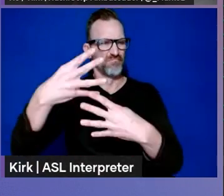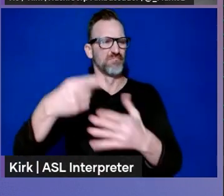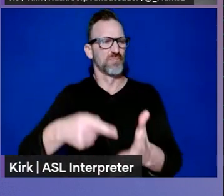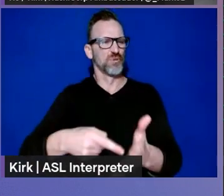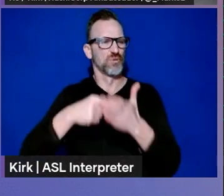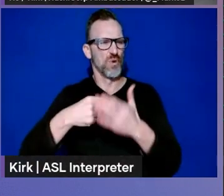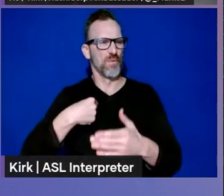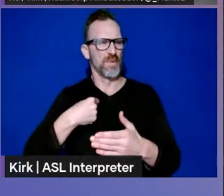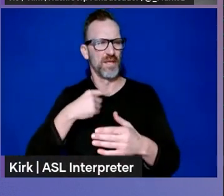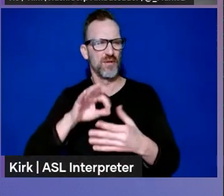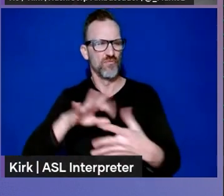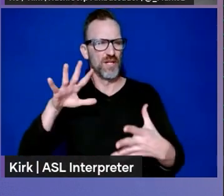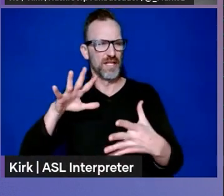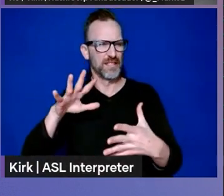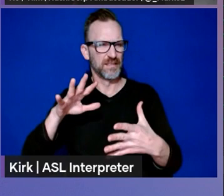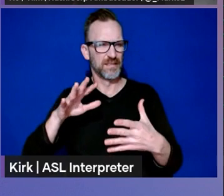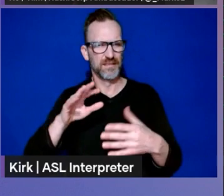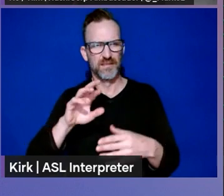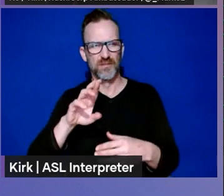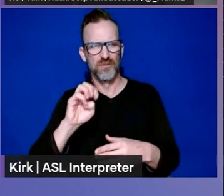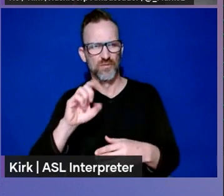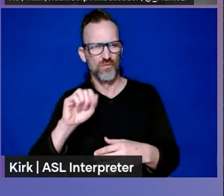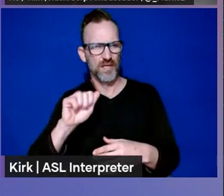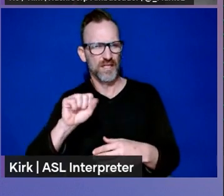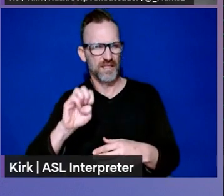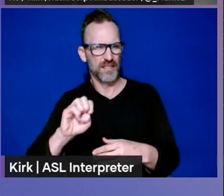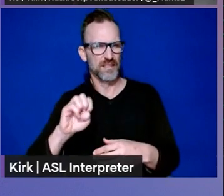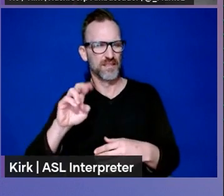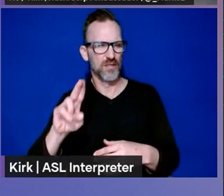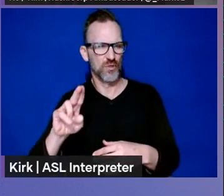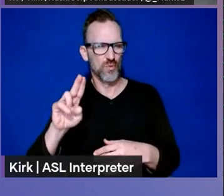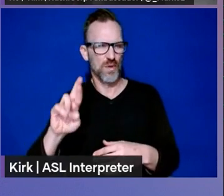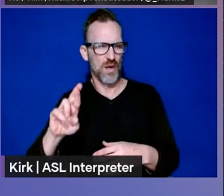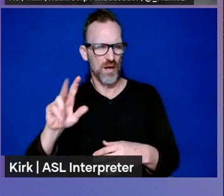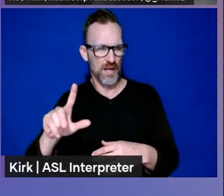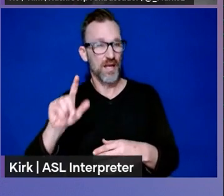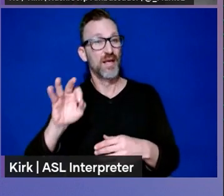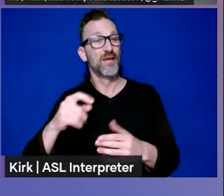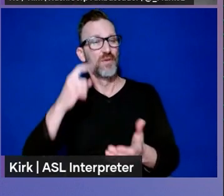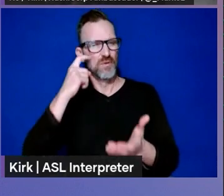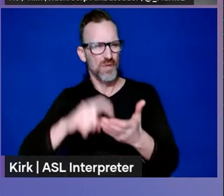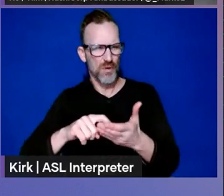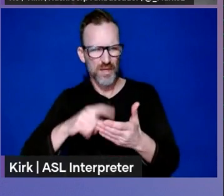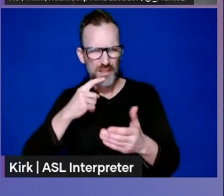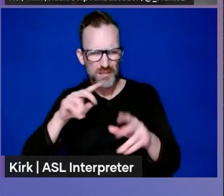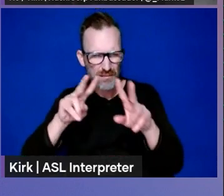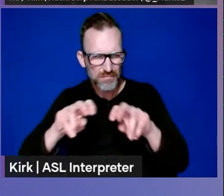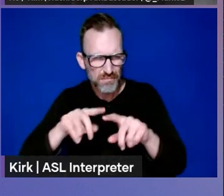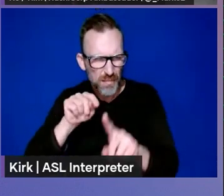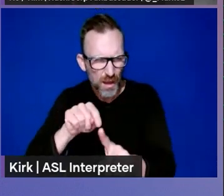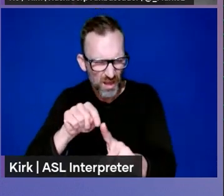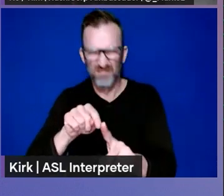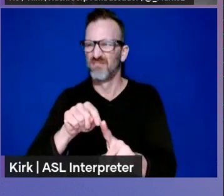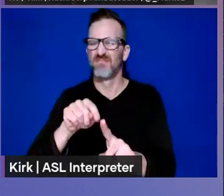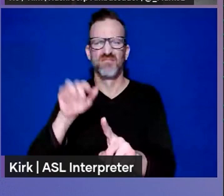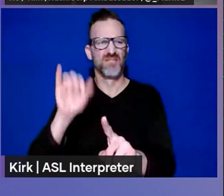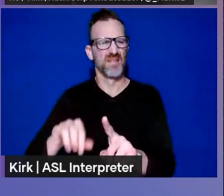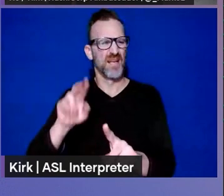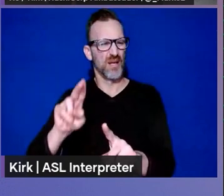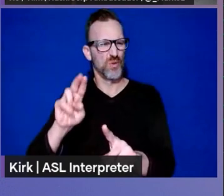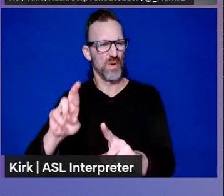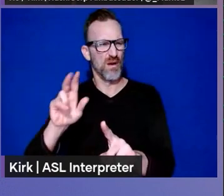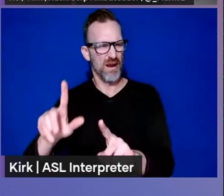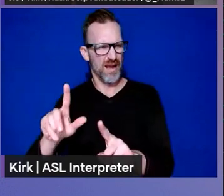And if you pay attention to this one, you're gonna quickly notice that this release URL is actually my load